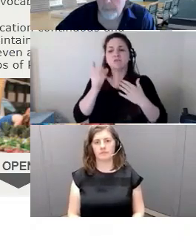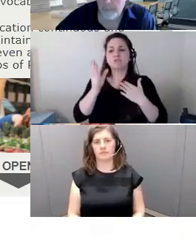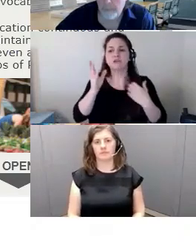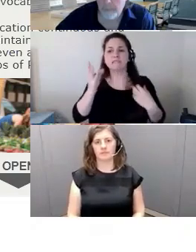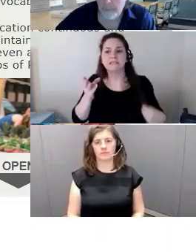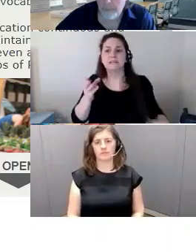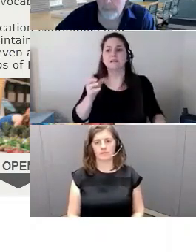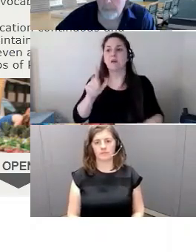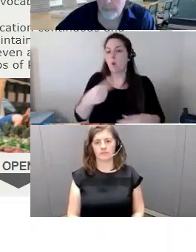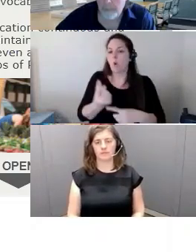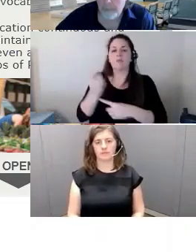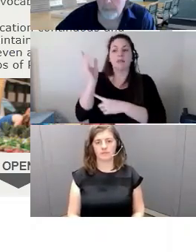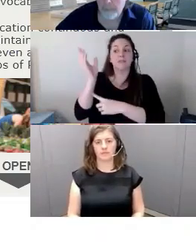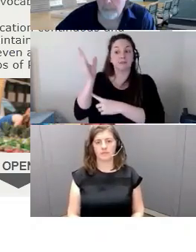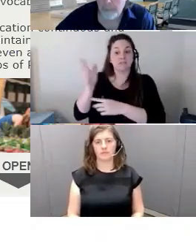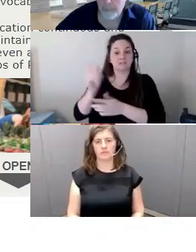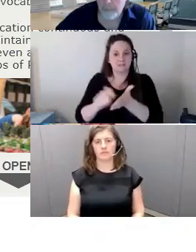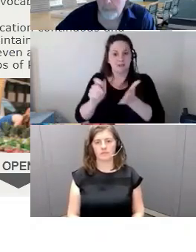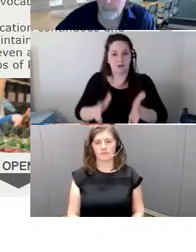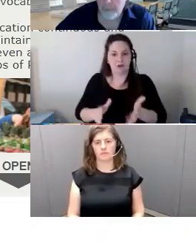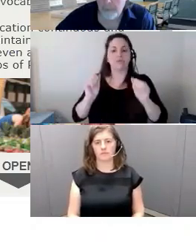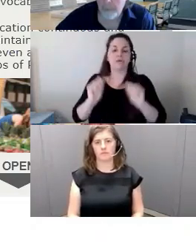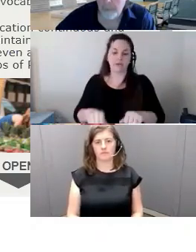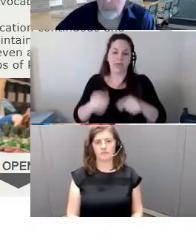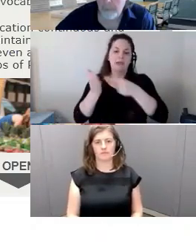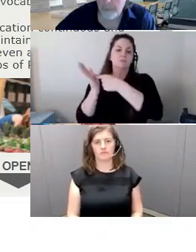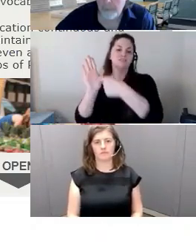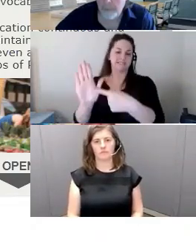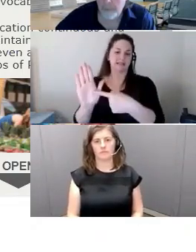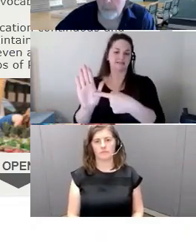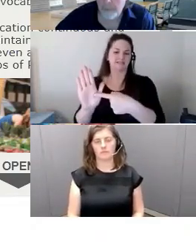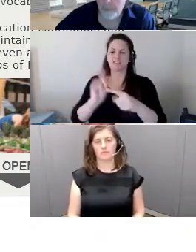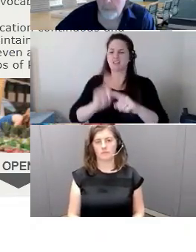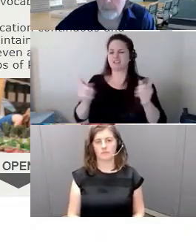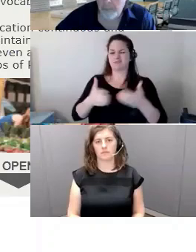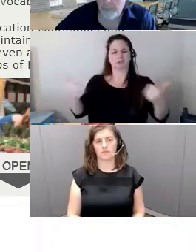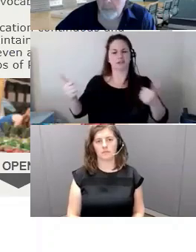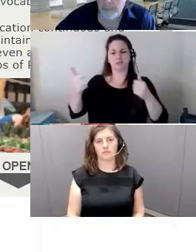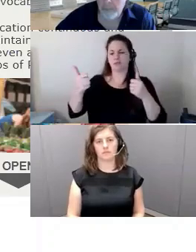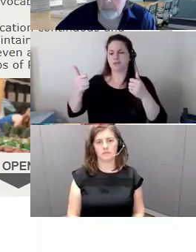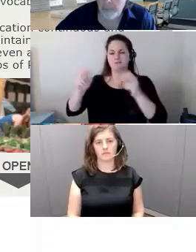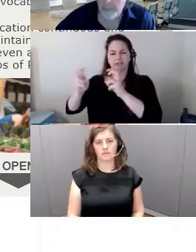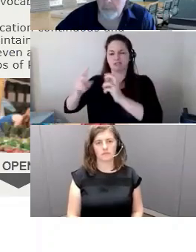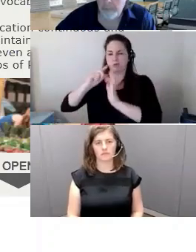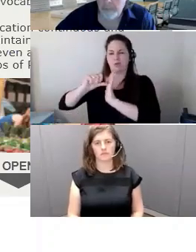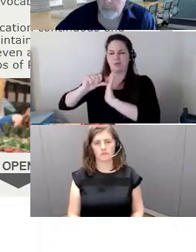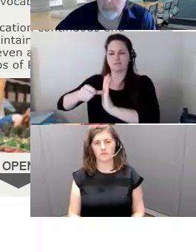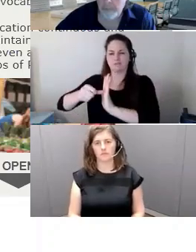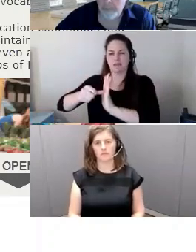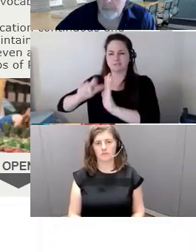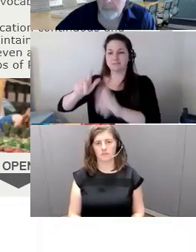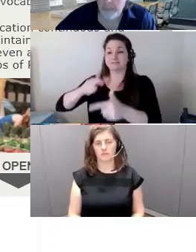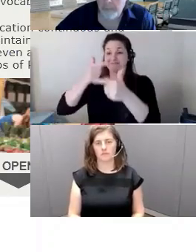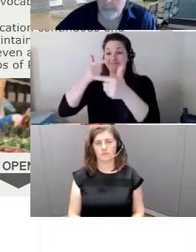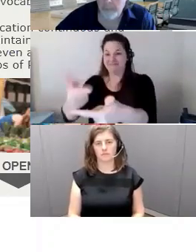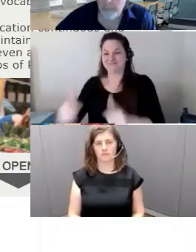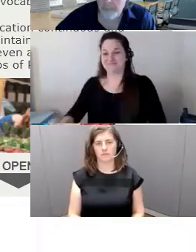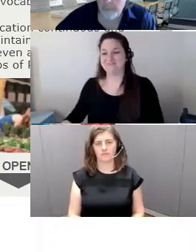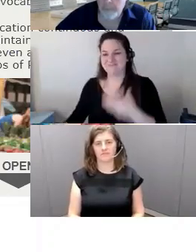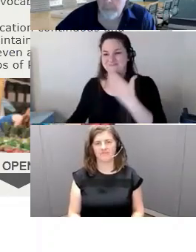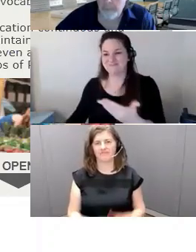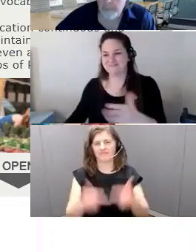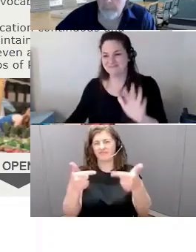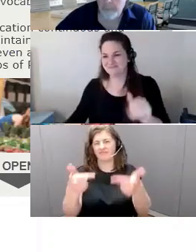the presenting authors can present. So that's a different issue that we'll emphasize, but you need to be